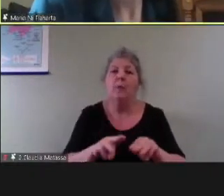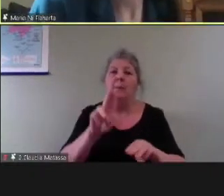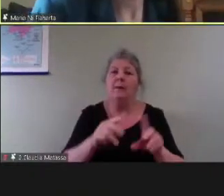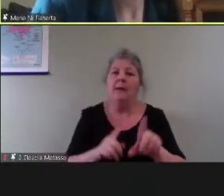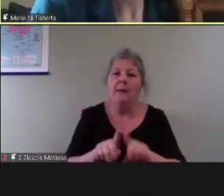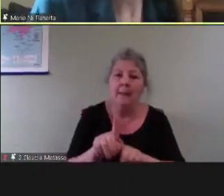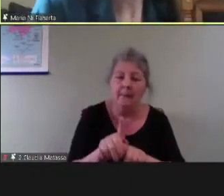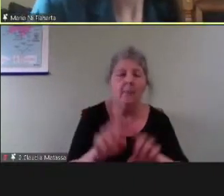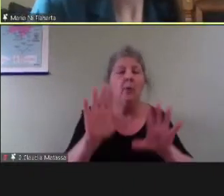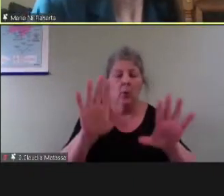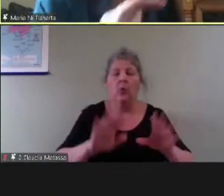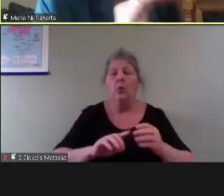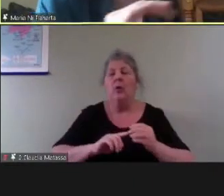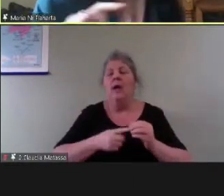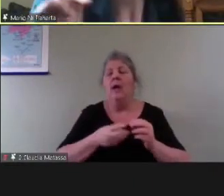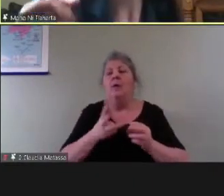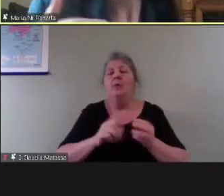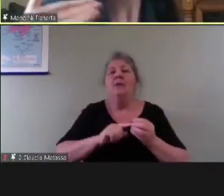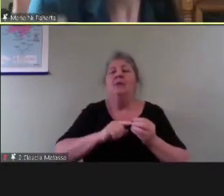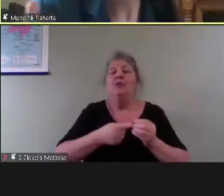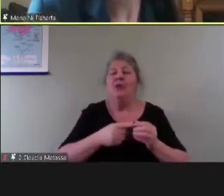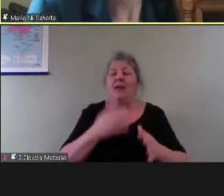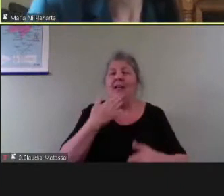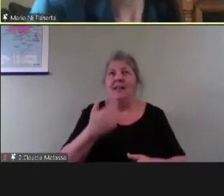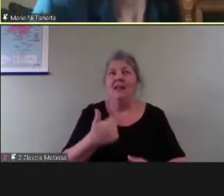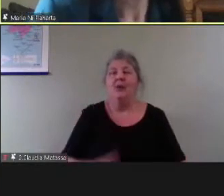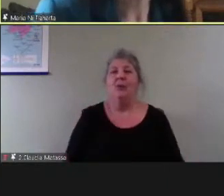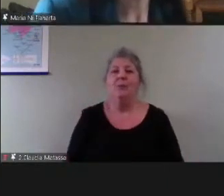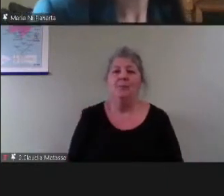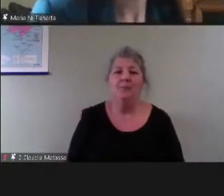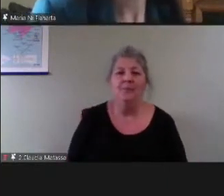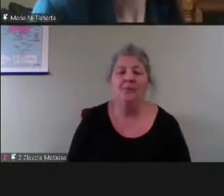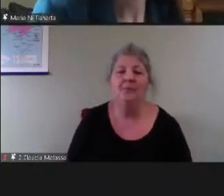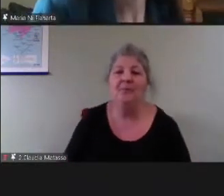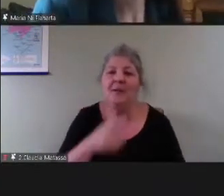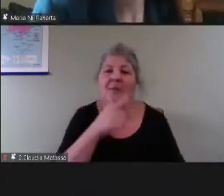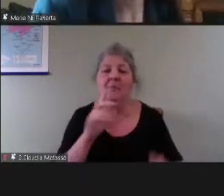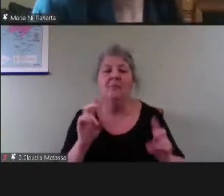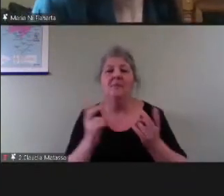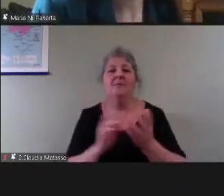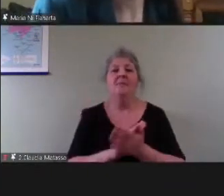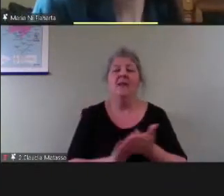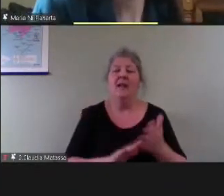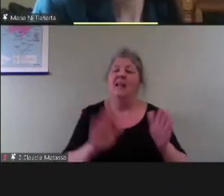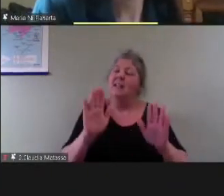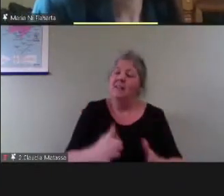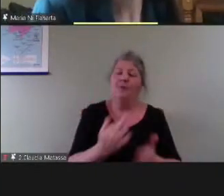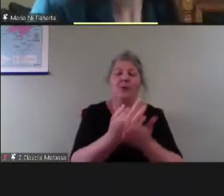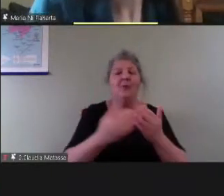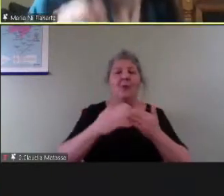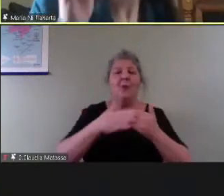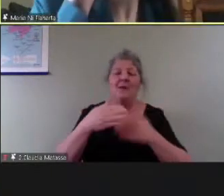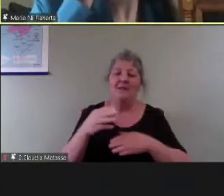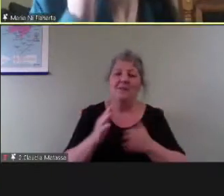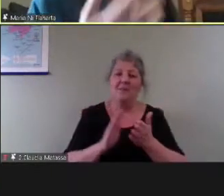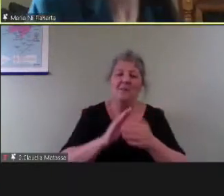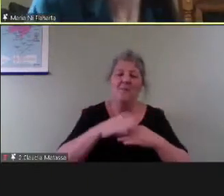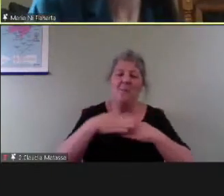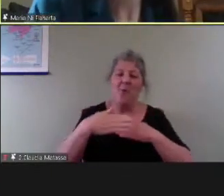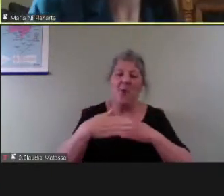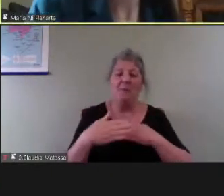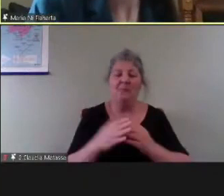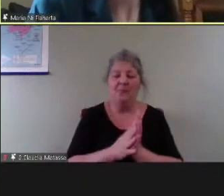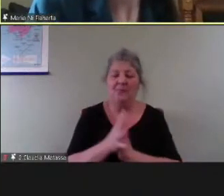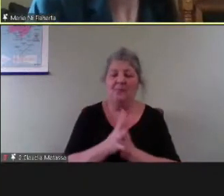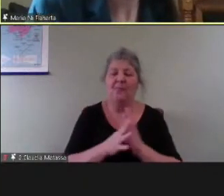I will try and balance both time restrictions and speaking clearly. Don't worry, I'll give you an extra couple of minutes to. But the